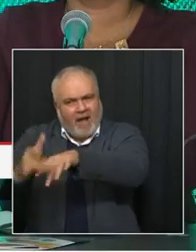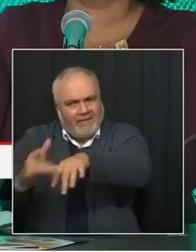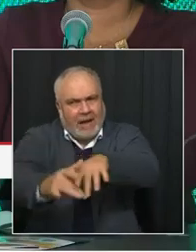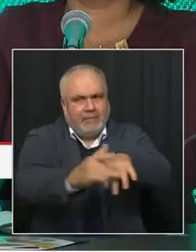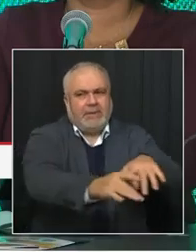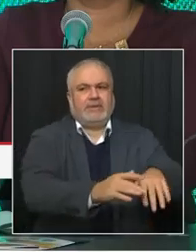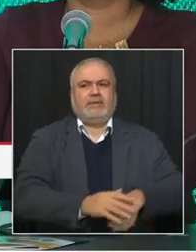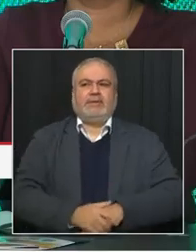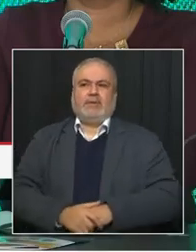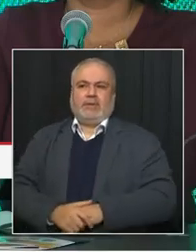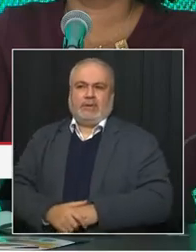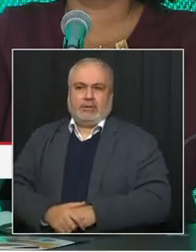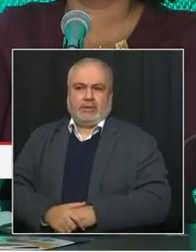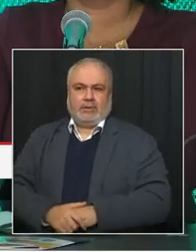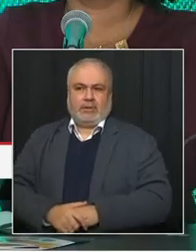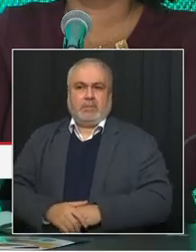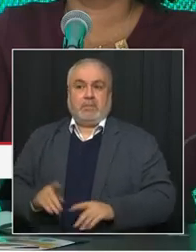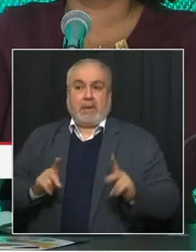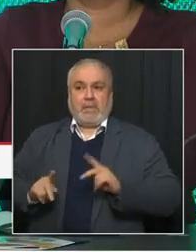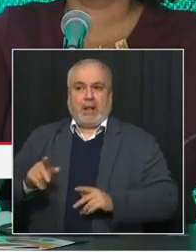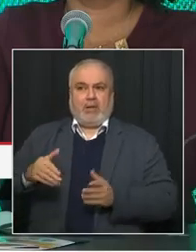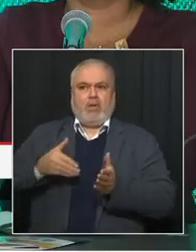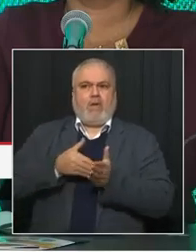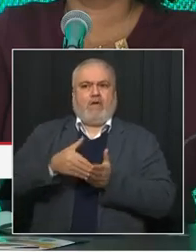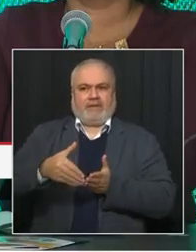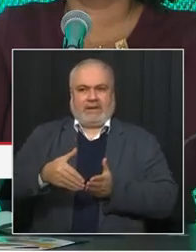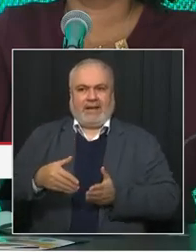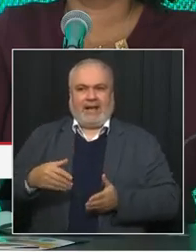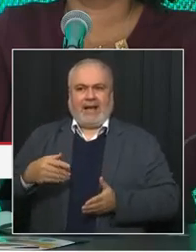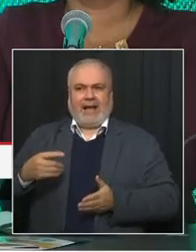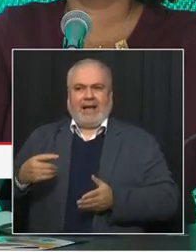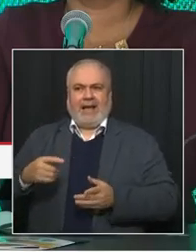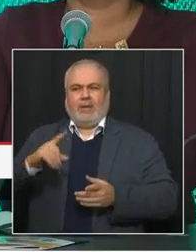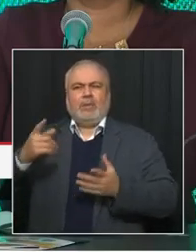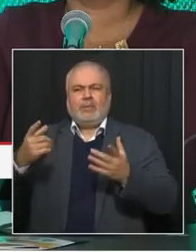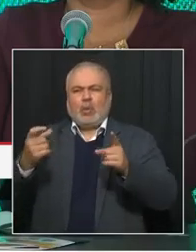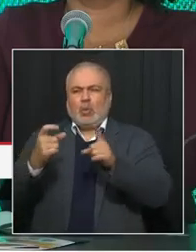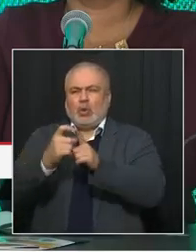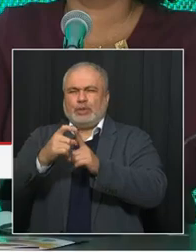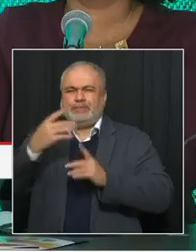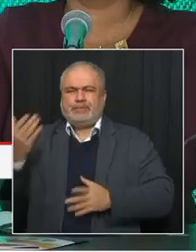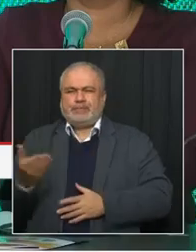what is the word, when training in high school,